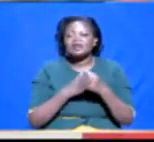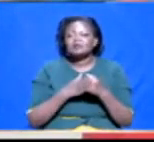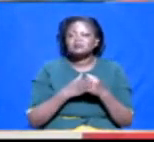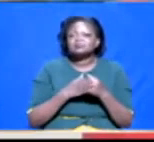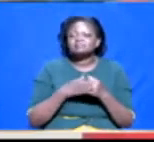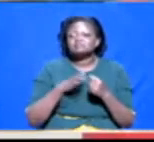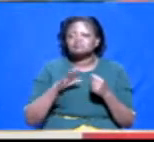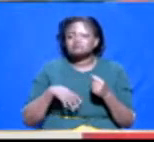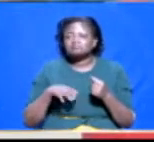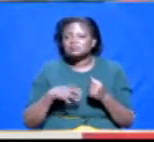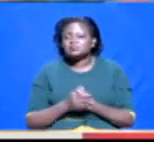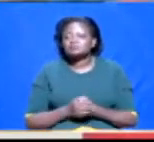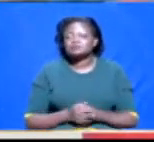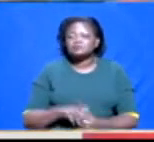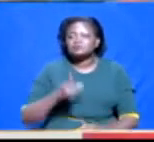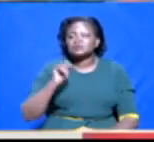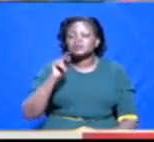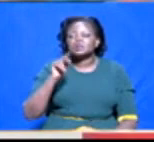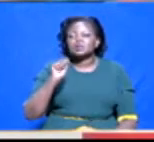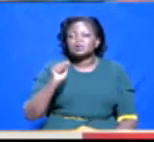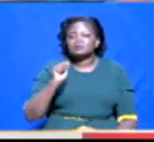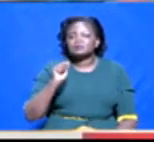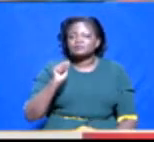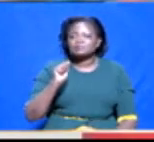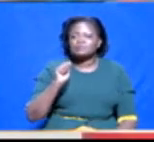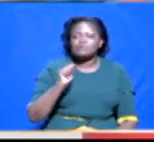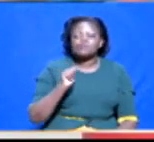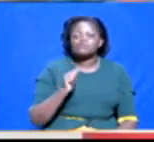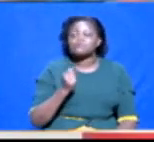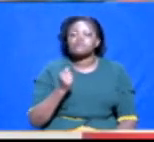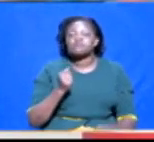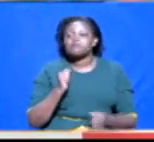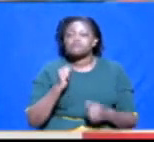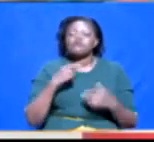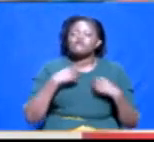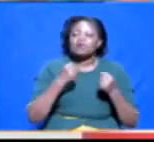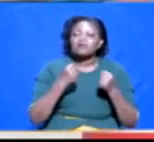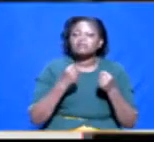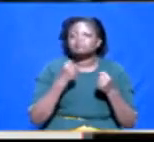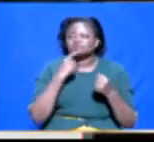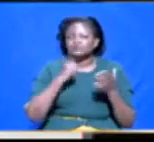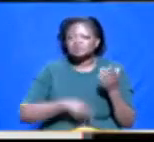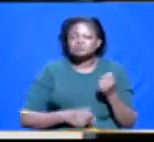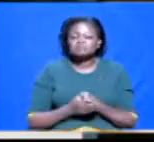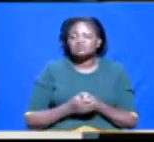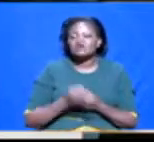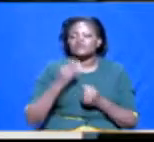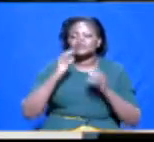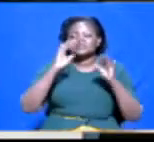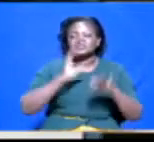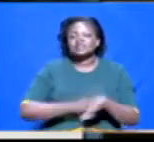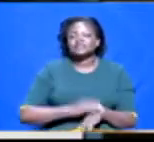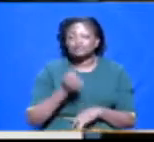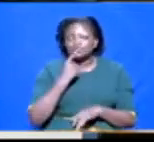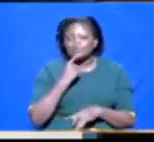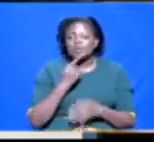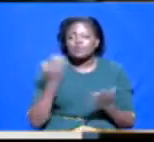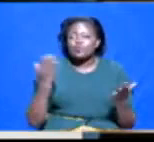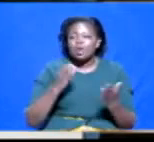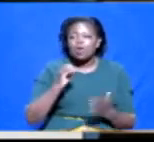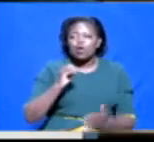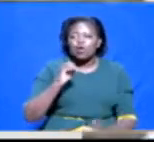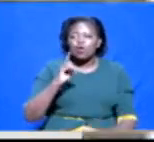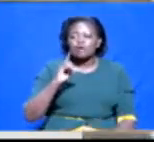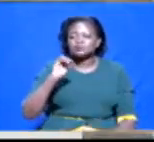Chief Officer for Health, Dr. Donald Mogoi, said the four teachers are currently receiving treatment at Olgabet and Benedict